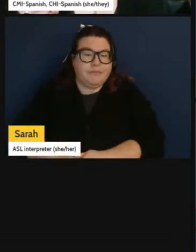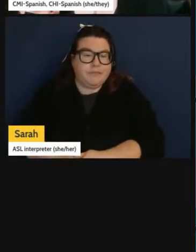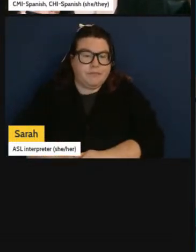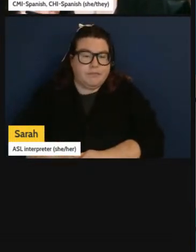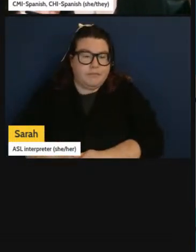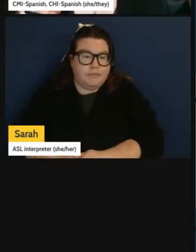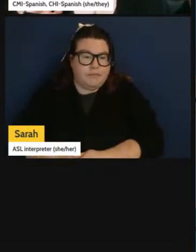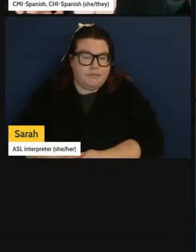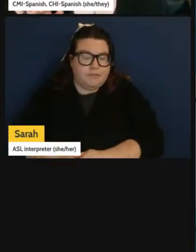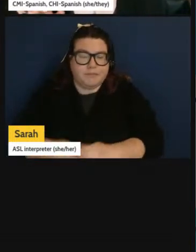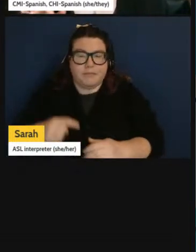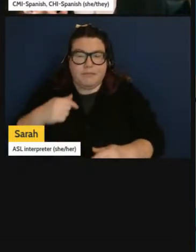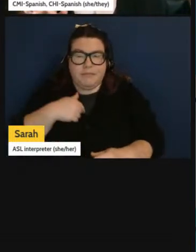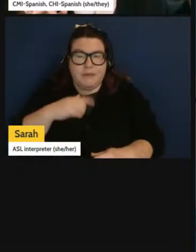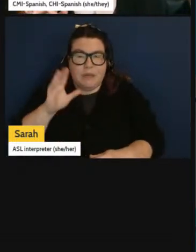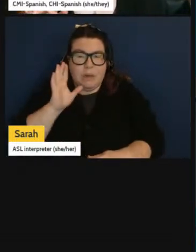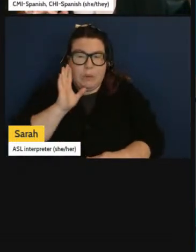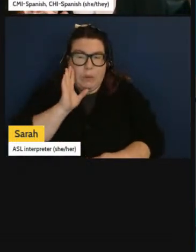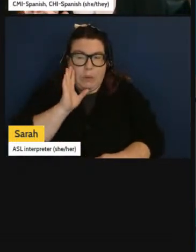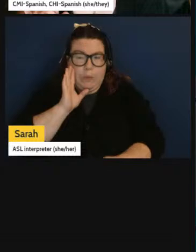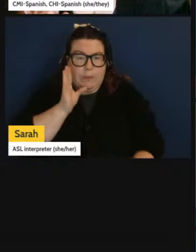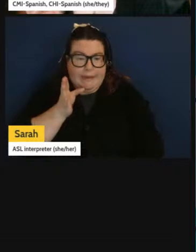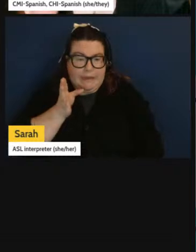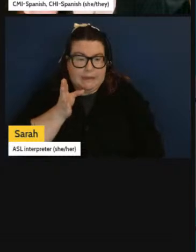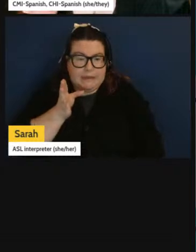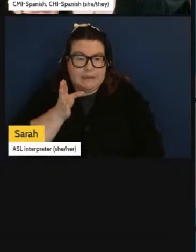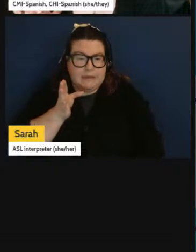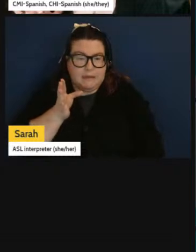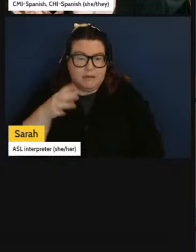I am going to